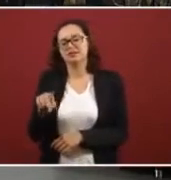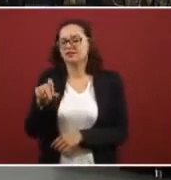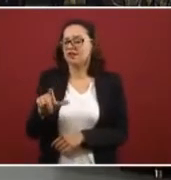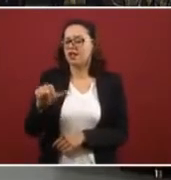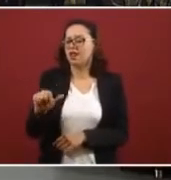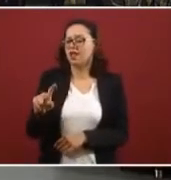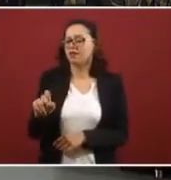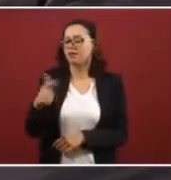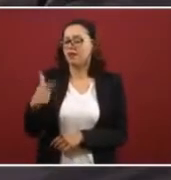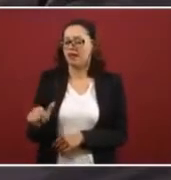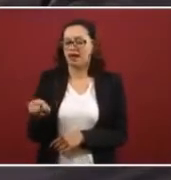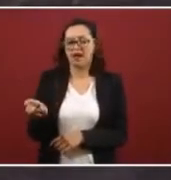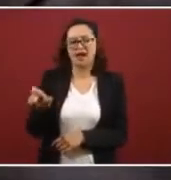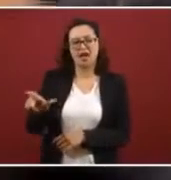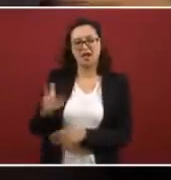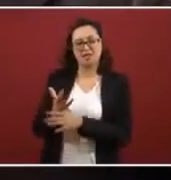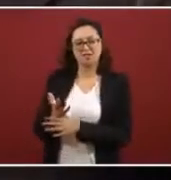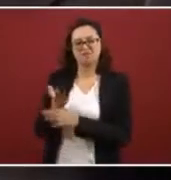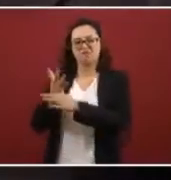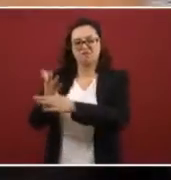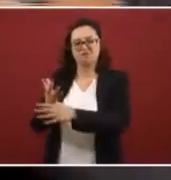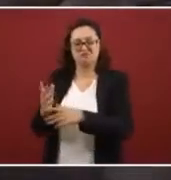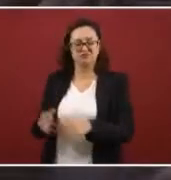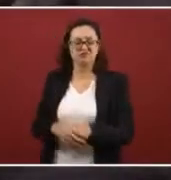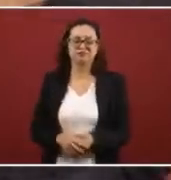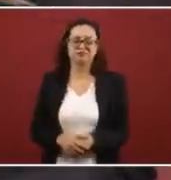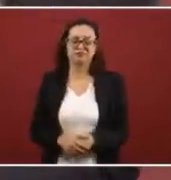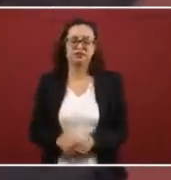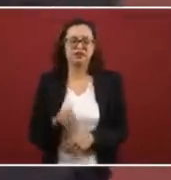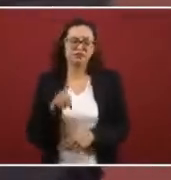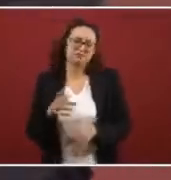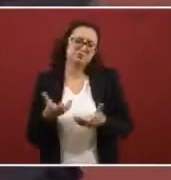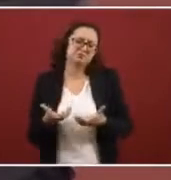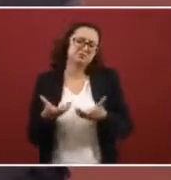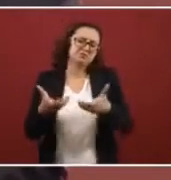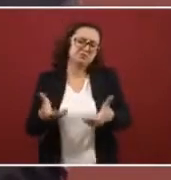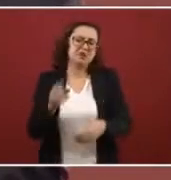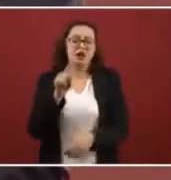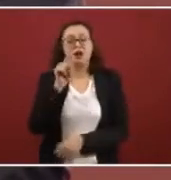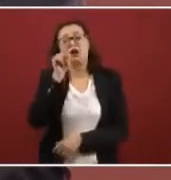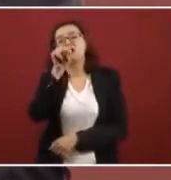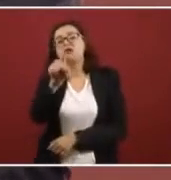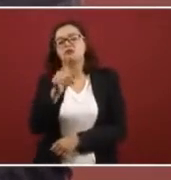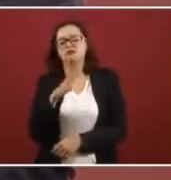And he narrated this, that there were some women in the road,